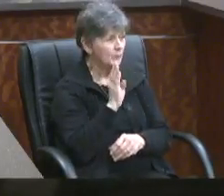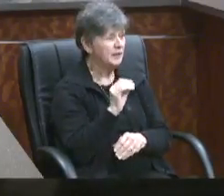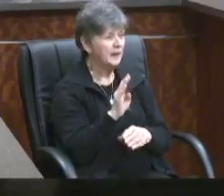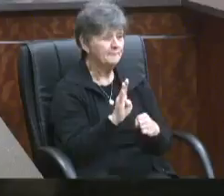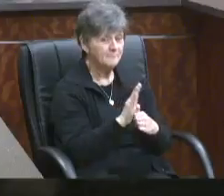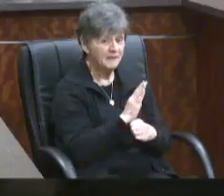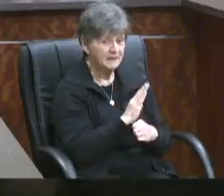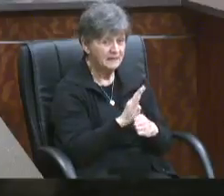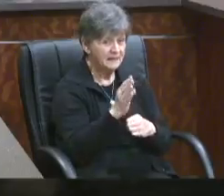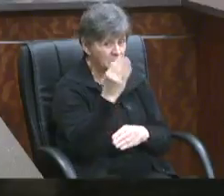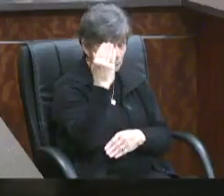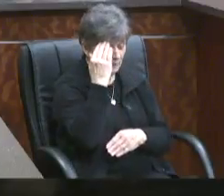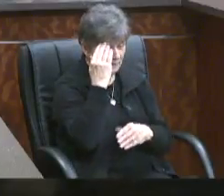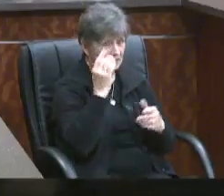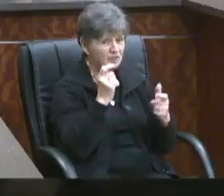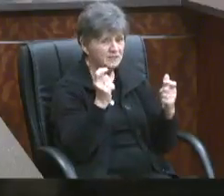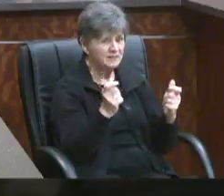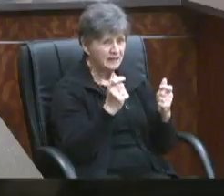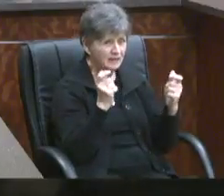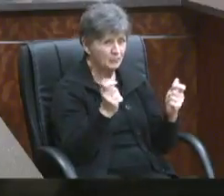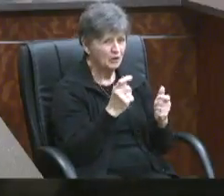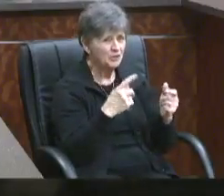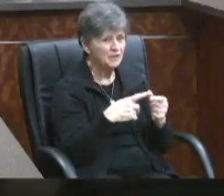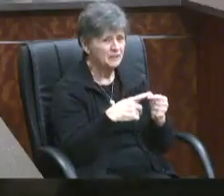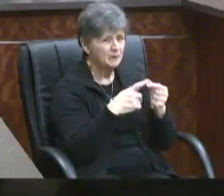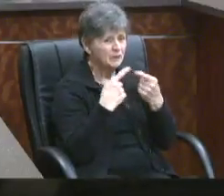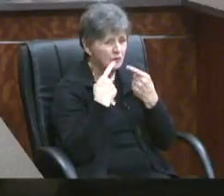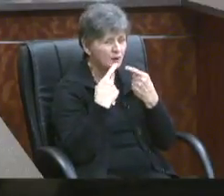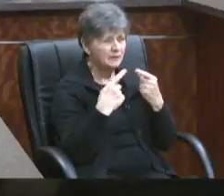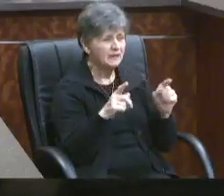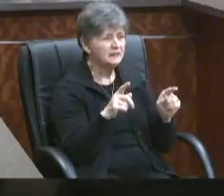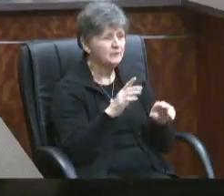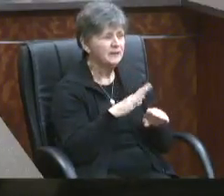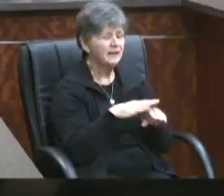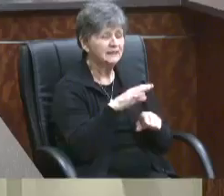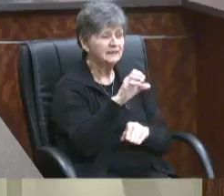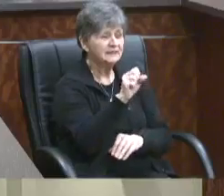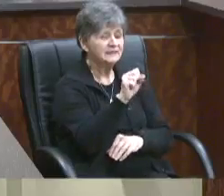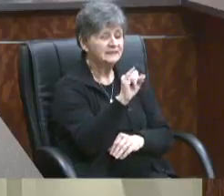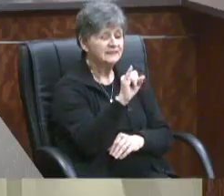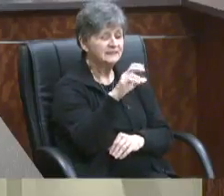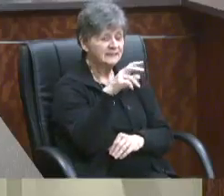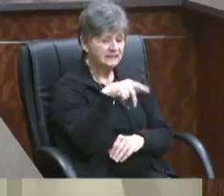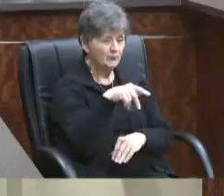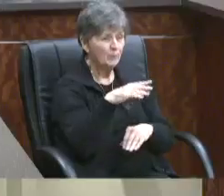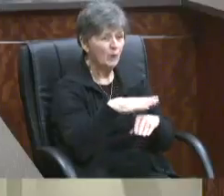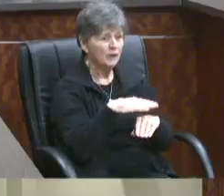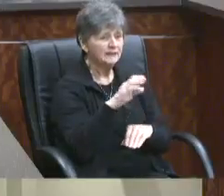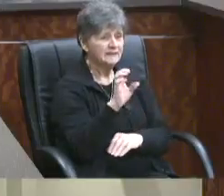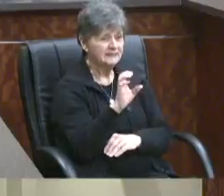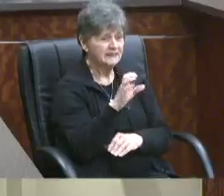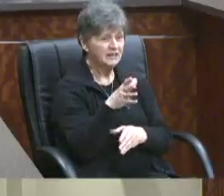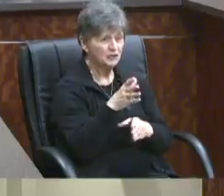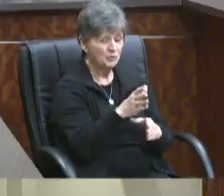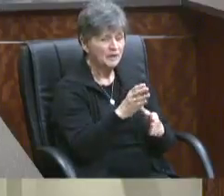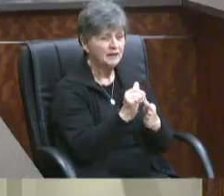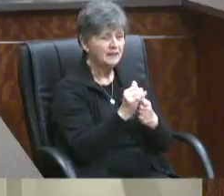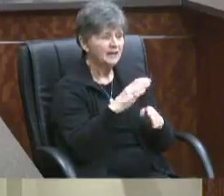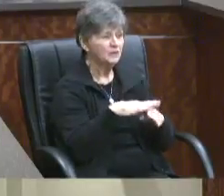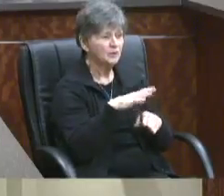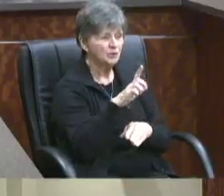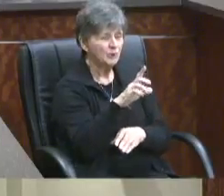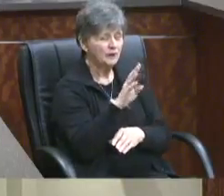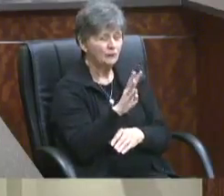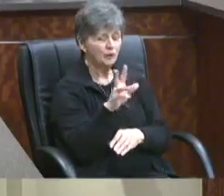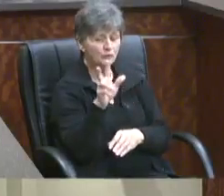recognition celebration and special announcement at SIP on C Street. and that's on the 24th from 3 to 5, and